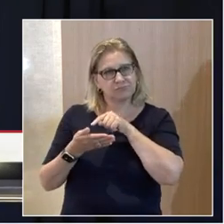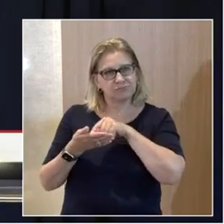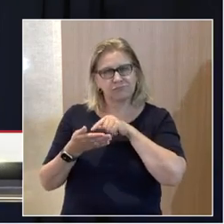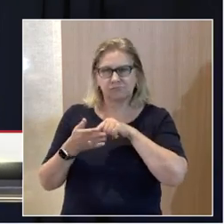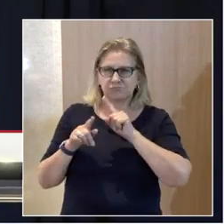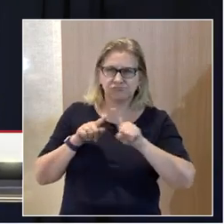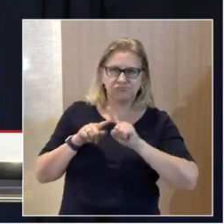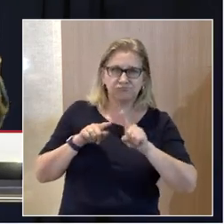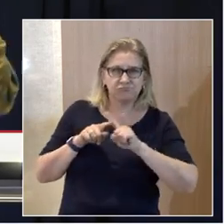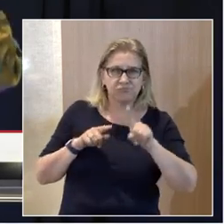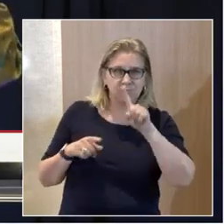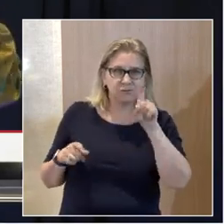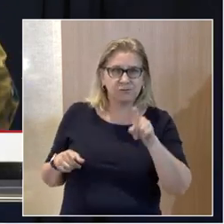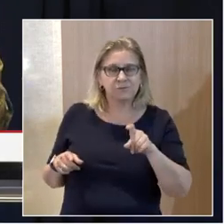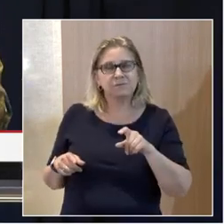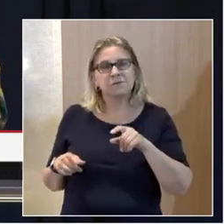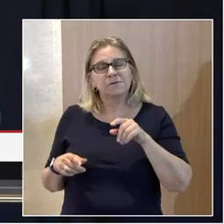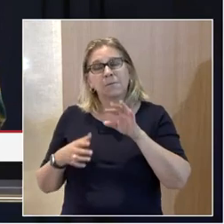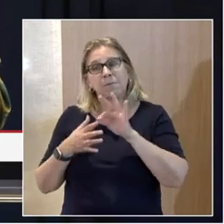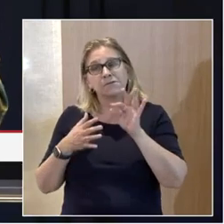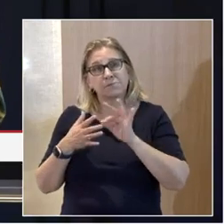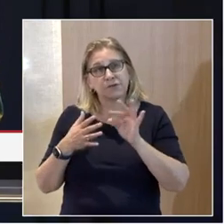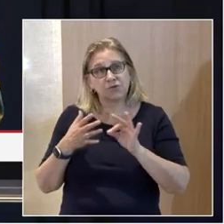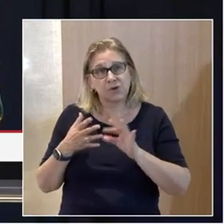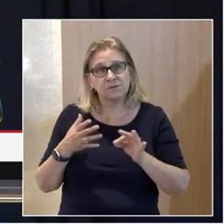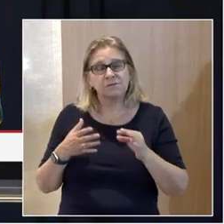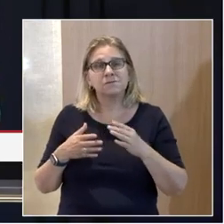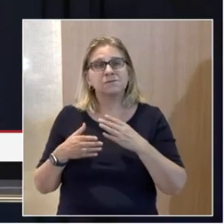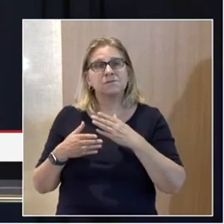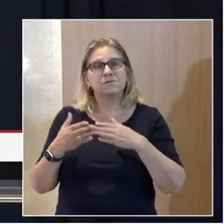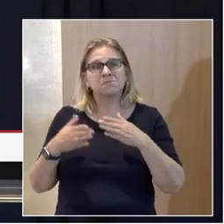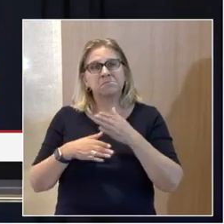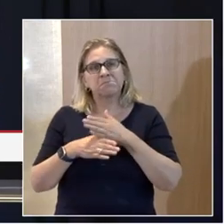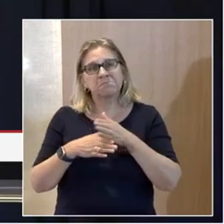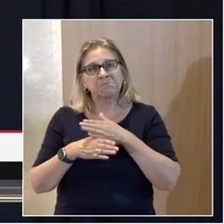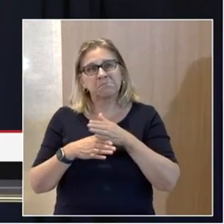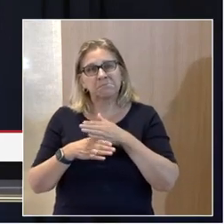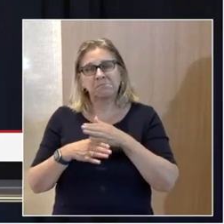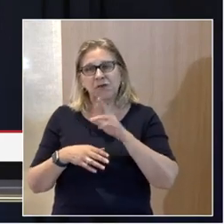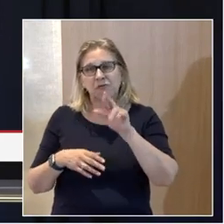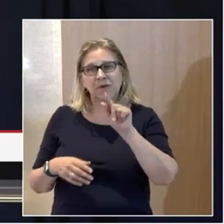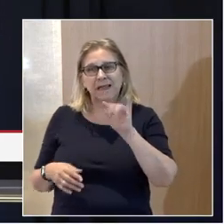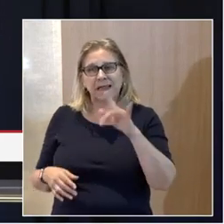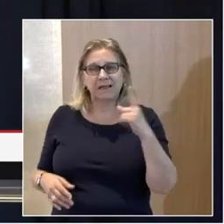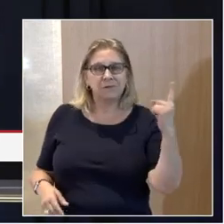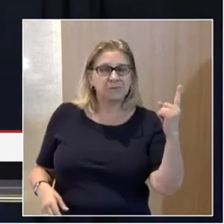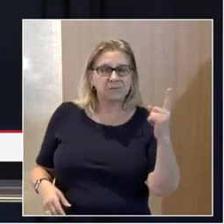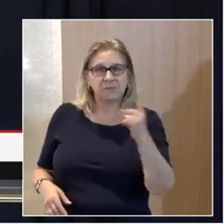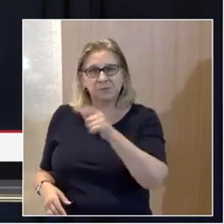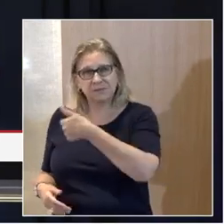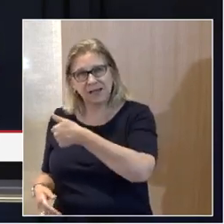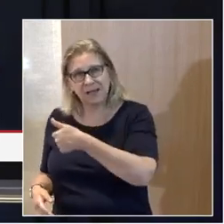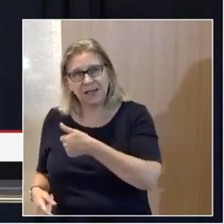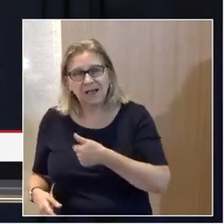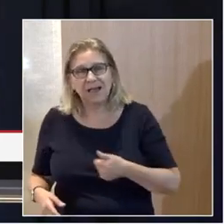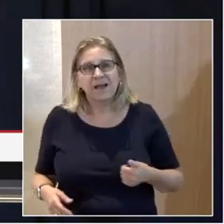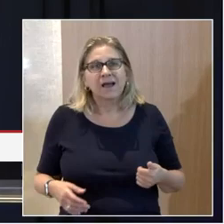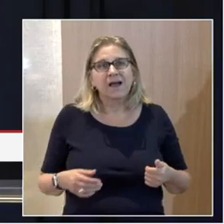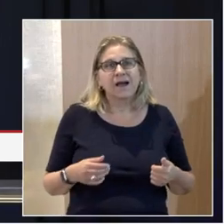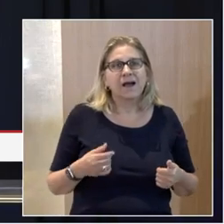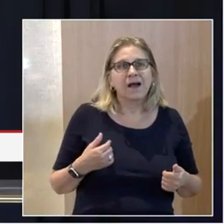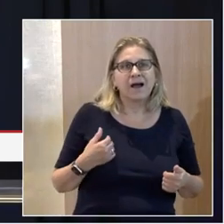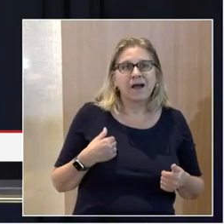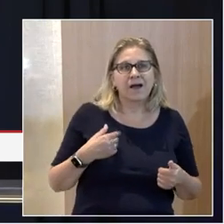choice, some ranking. So we want you to be ready. I'm going to kind of walk you through each one. They're going to pair up